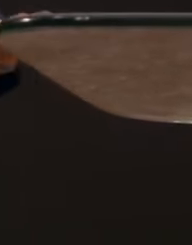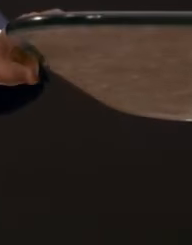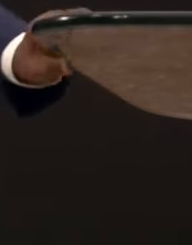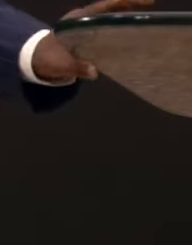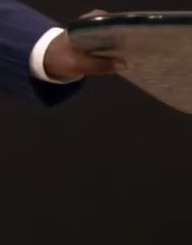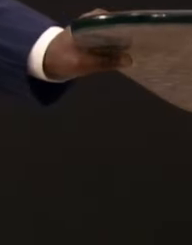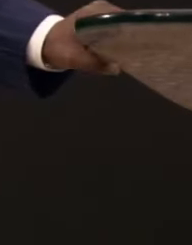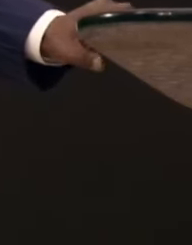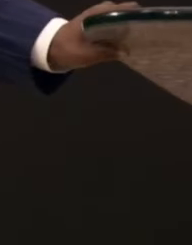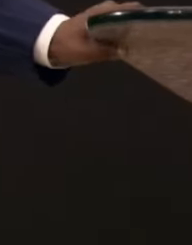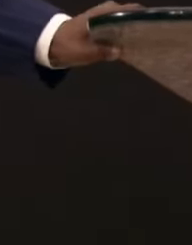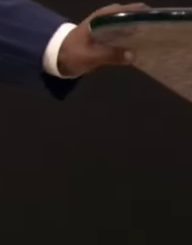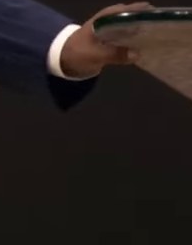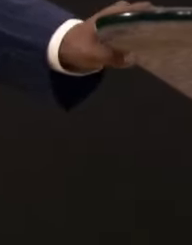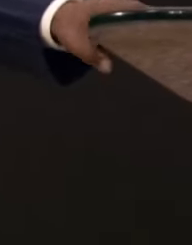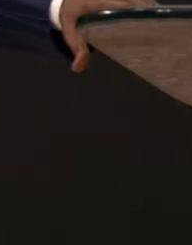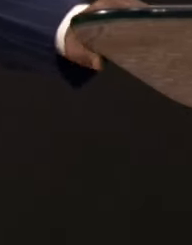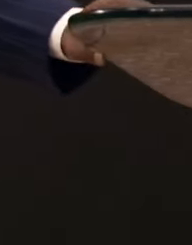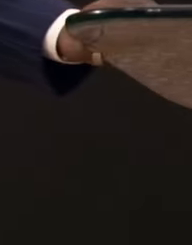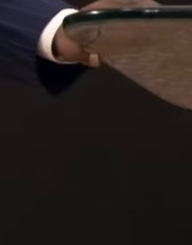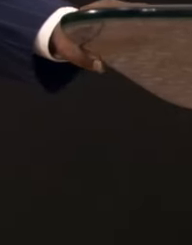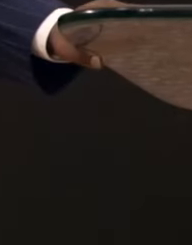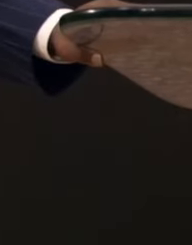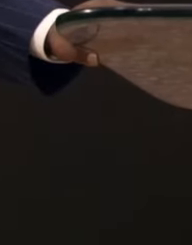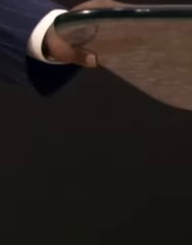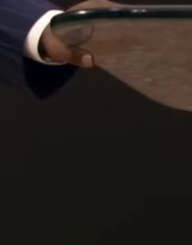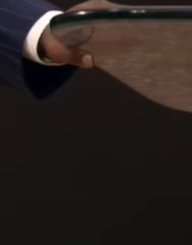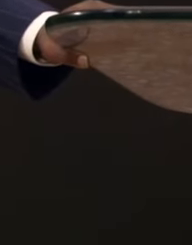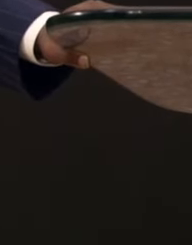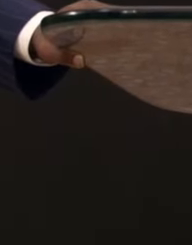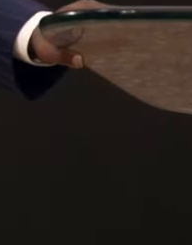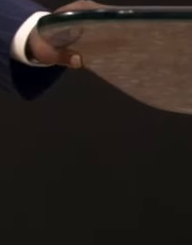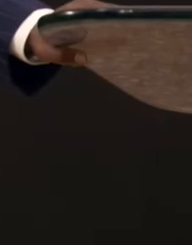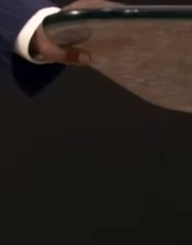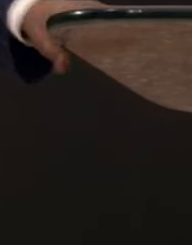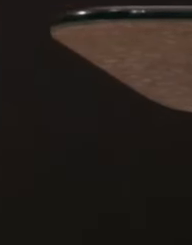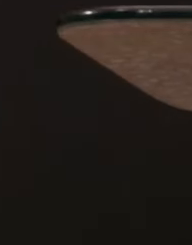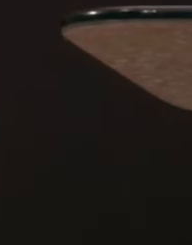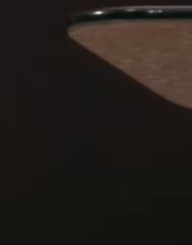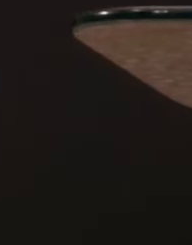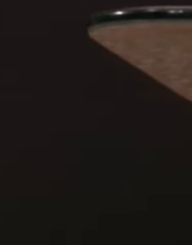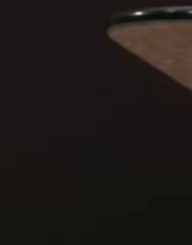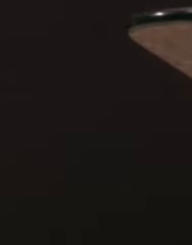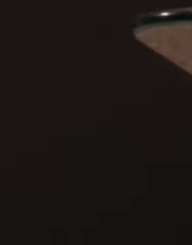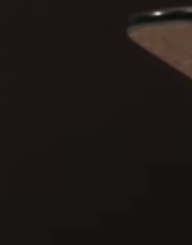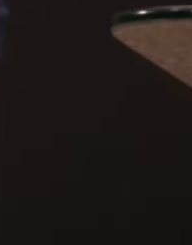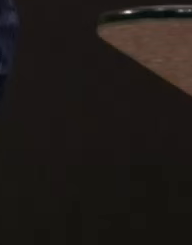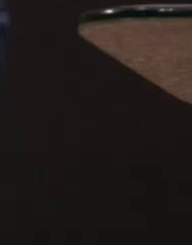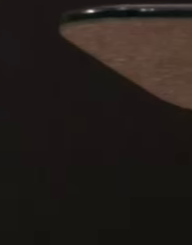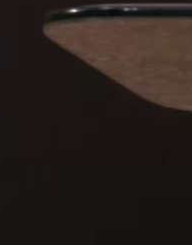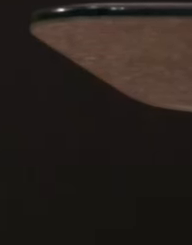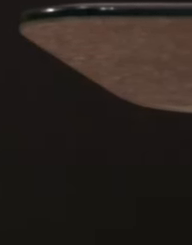the Lord without looking here and there? By grace through faith. How do we